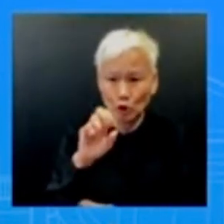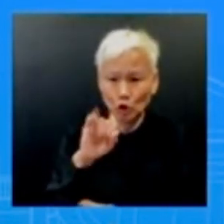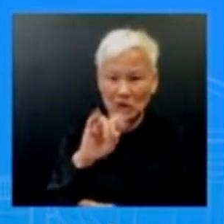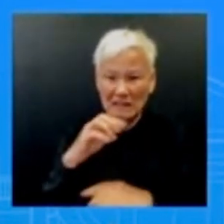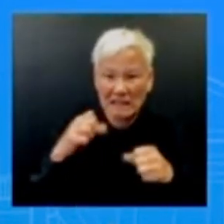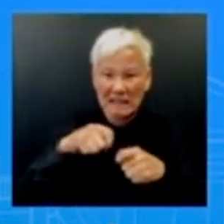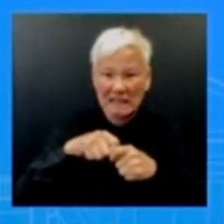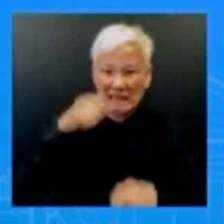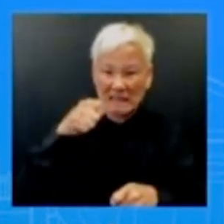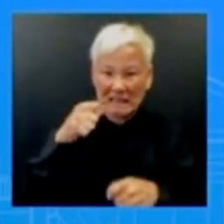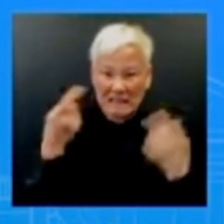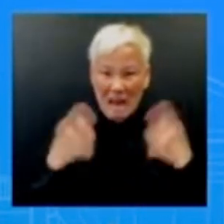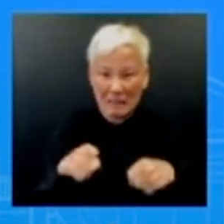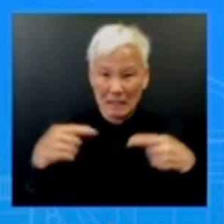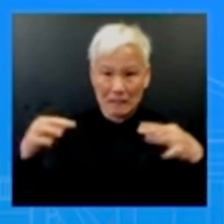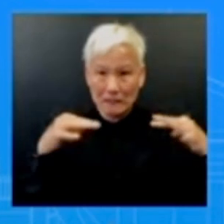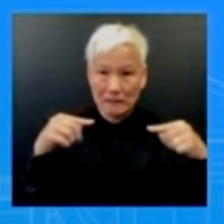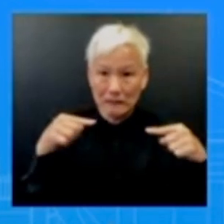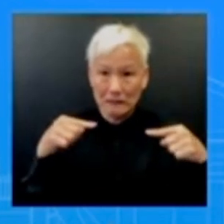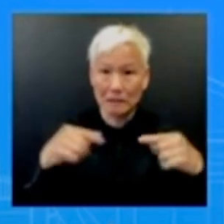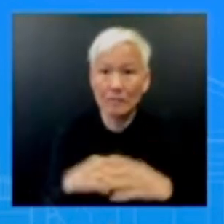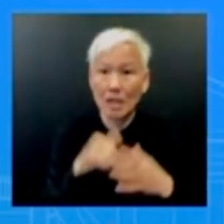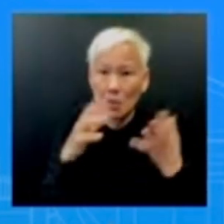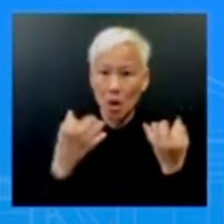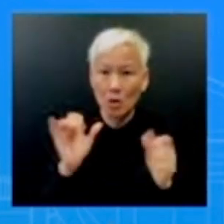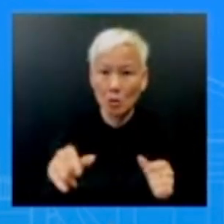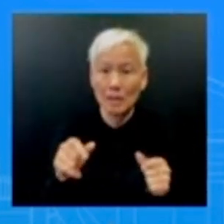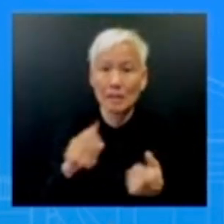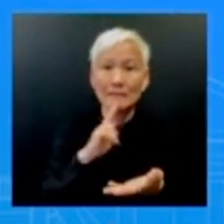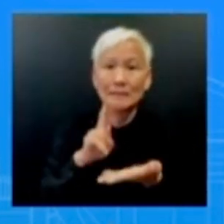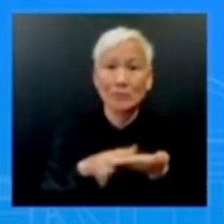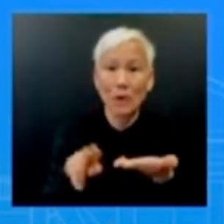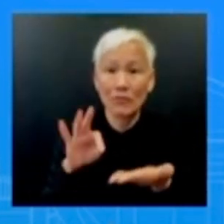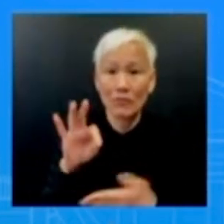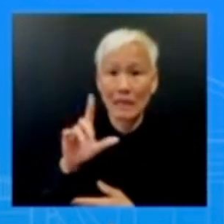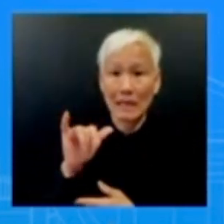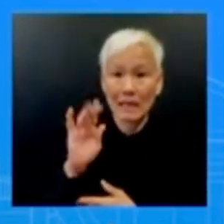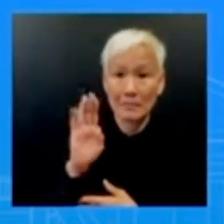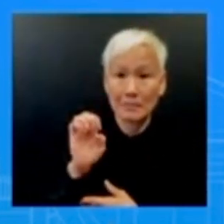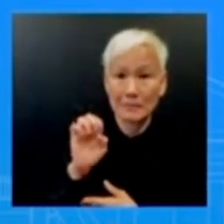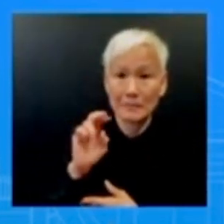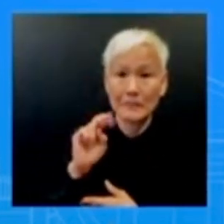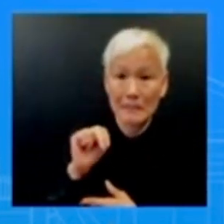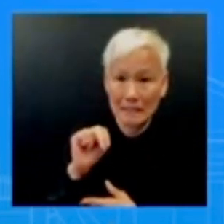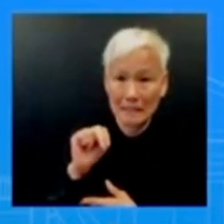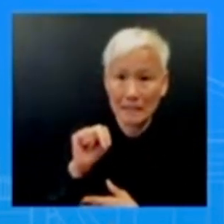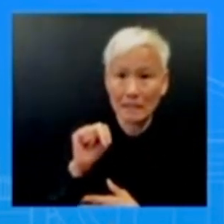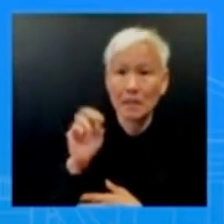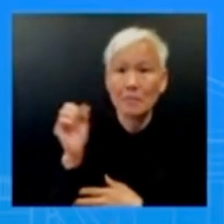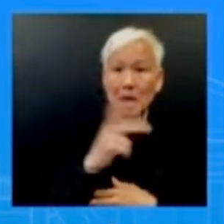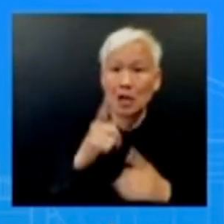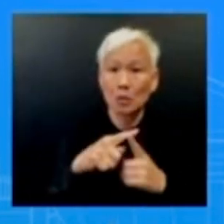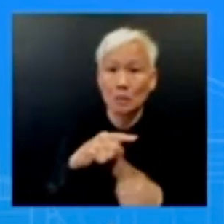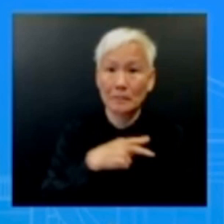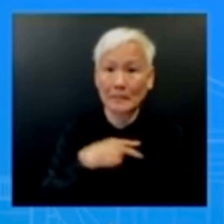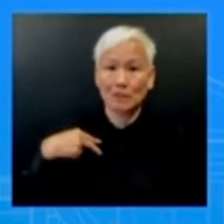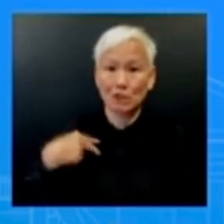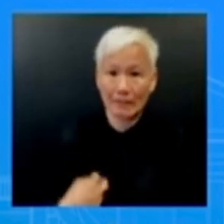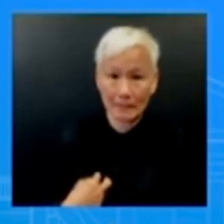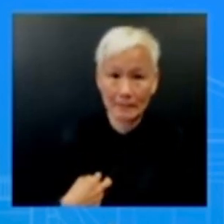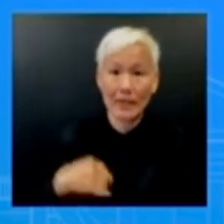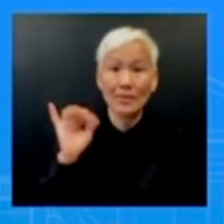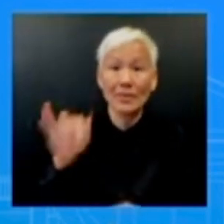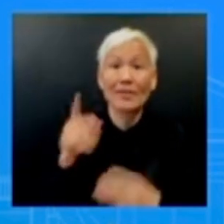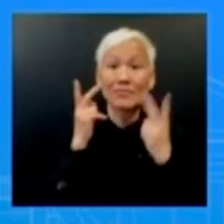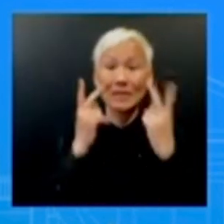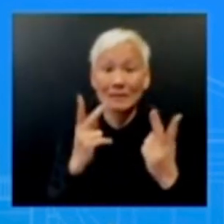Blinken back to Beijing. That visit was postponed. It wasn't canceled. And we're still hopeful that we can get that